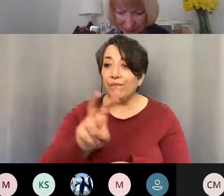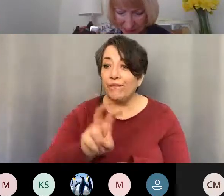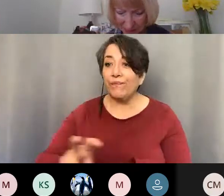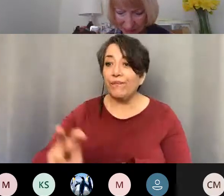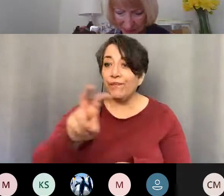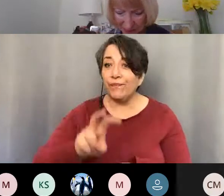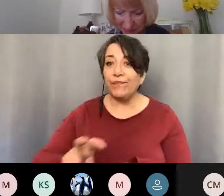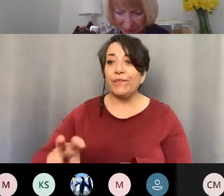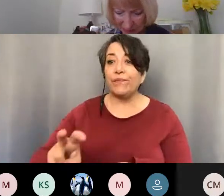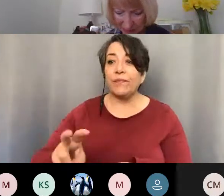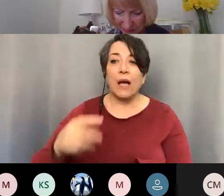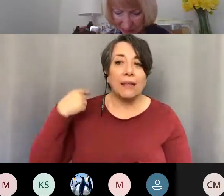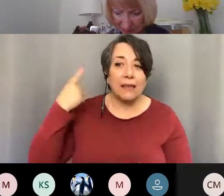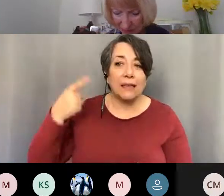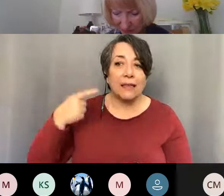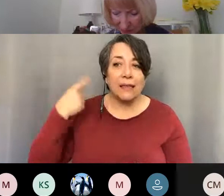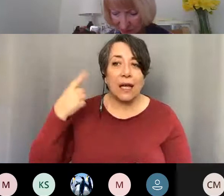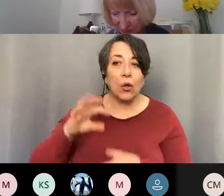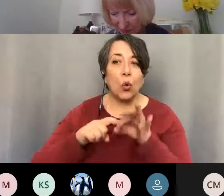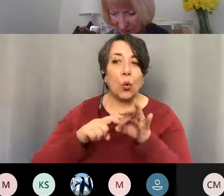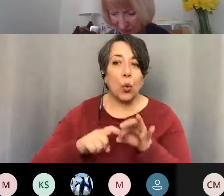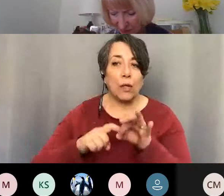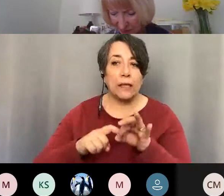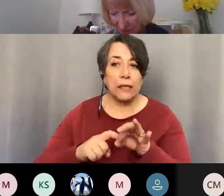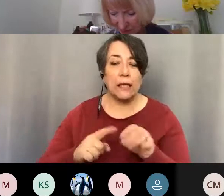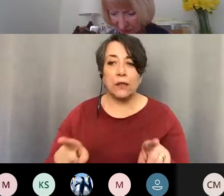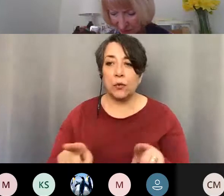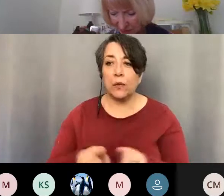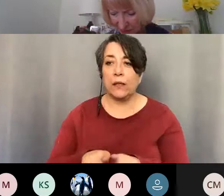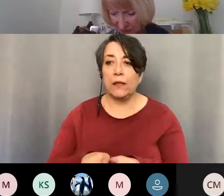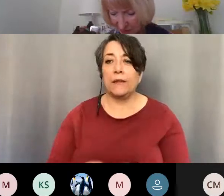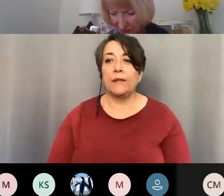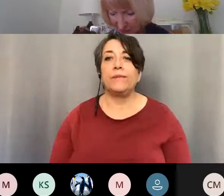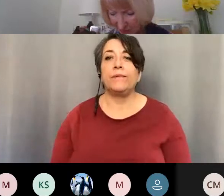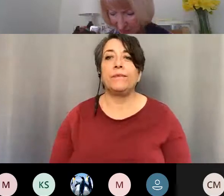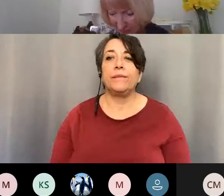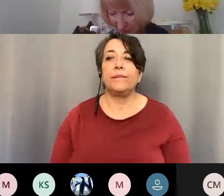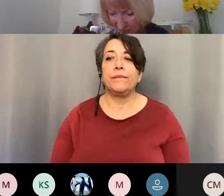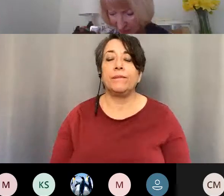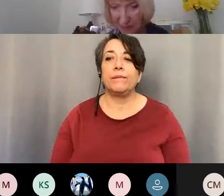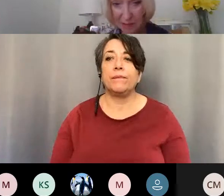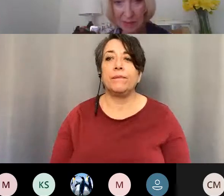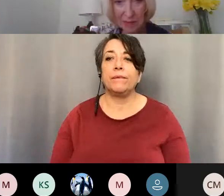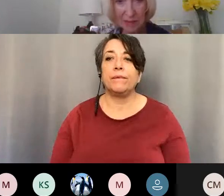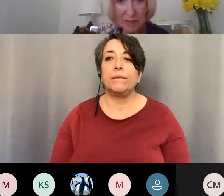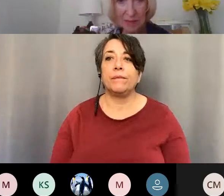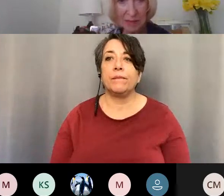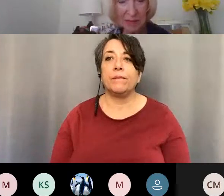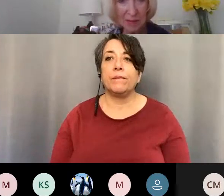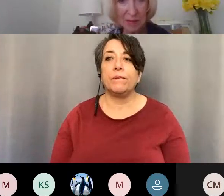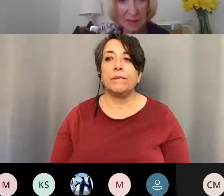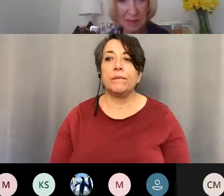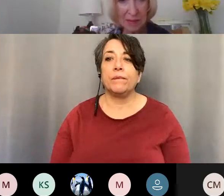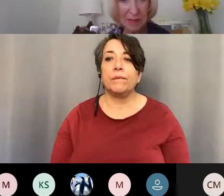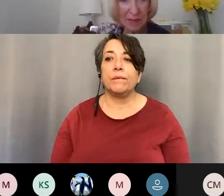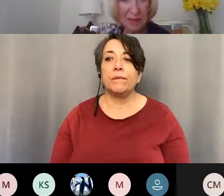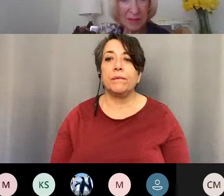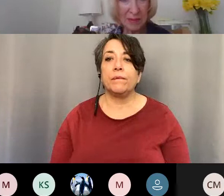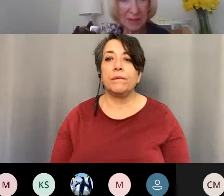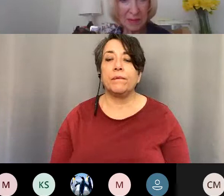side of the goings on are as good as they can be. I am also pushing as hard as